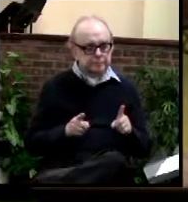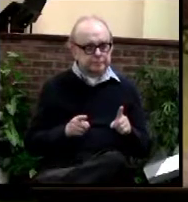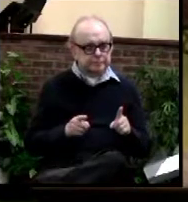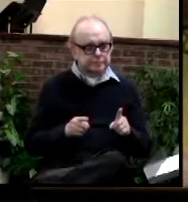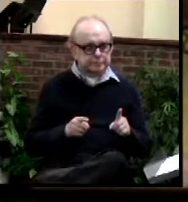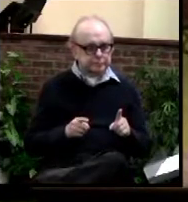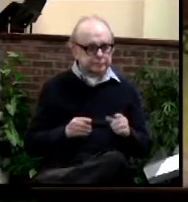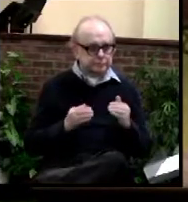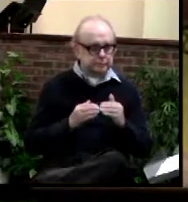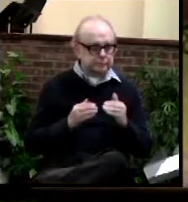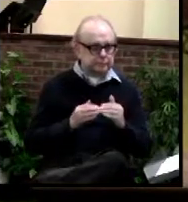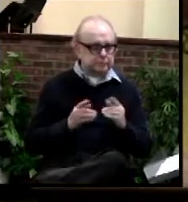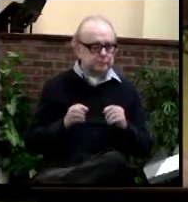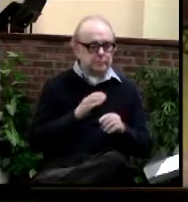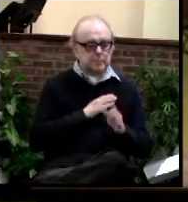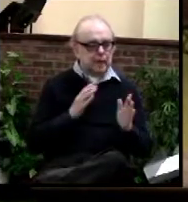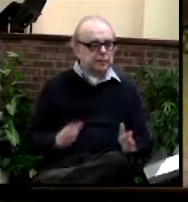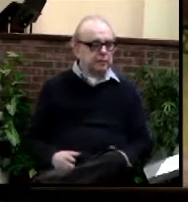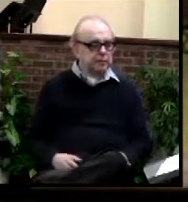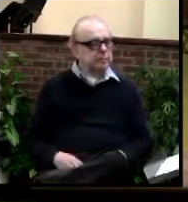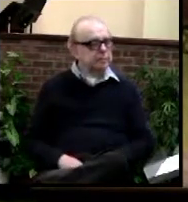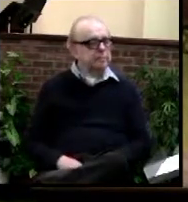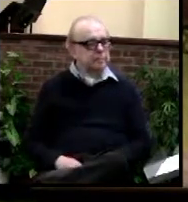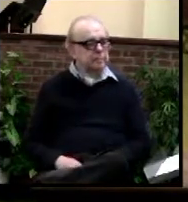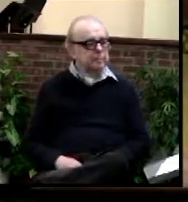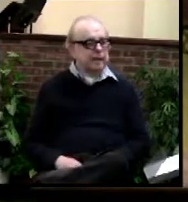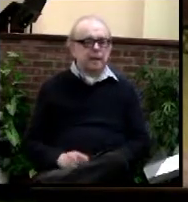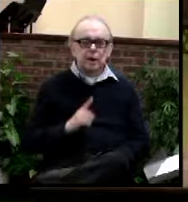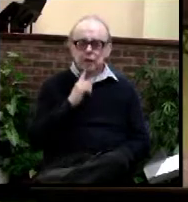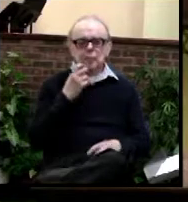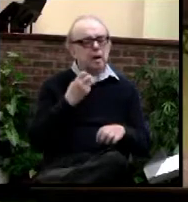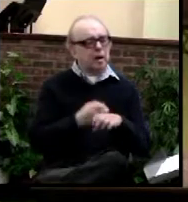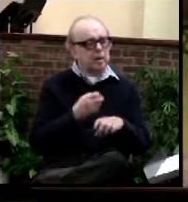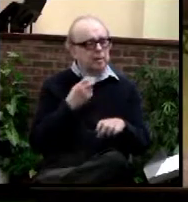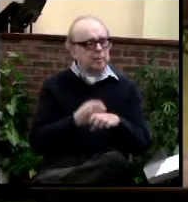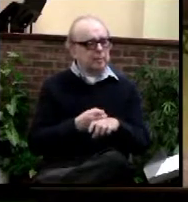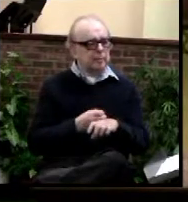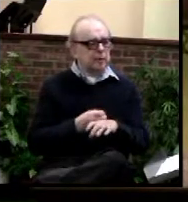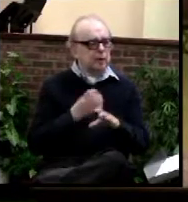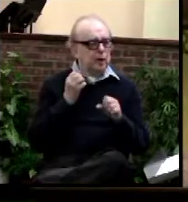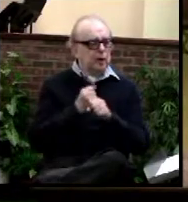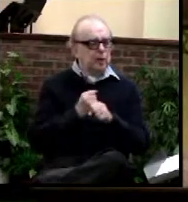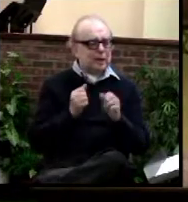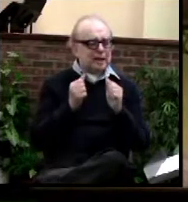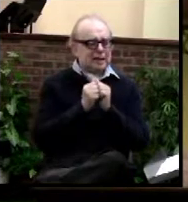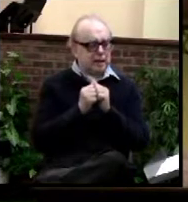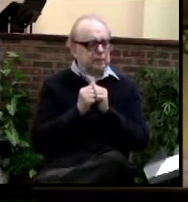even as two Christians, ladies and gentlemen, it is hard to hold it together.